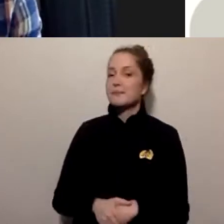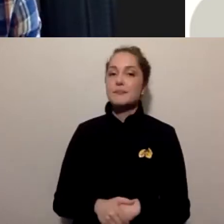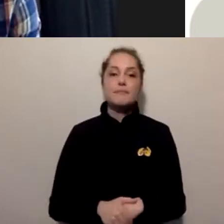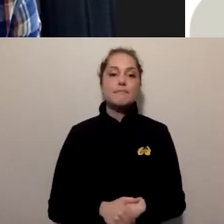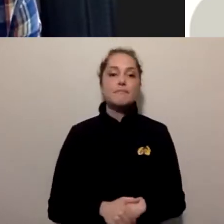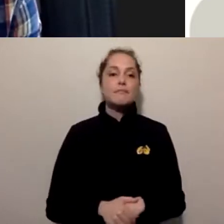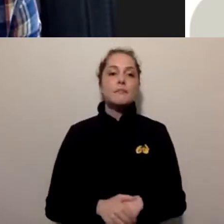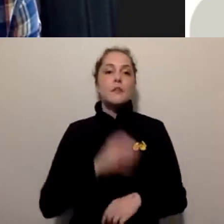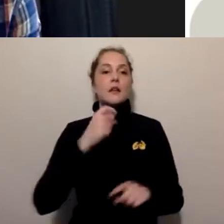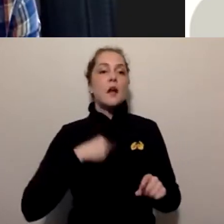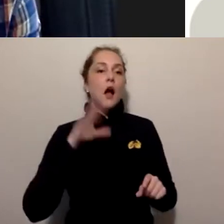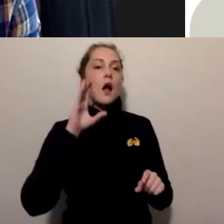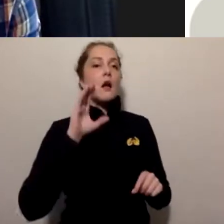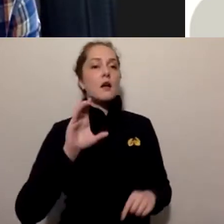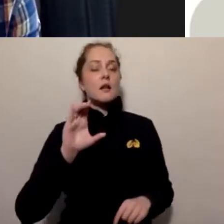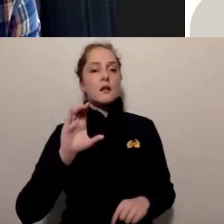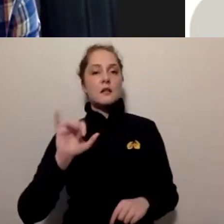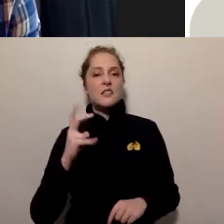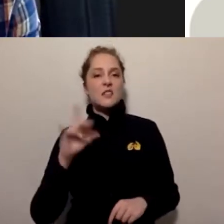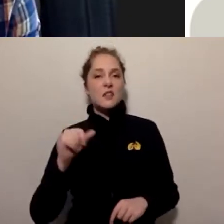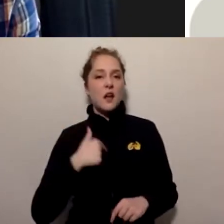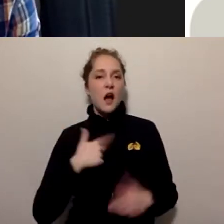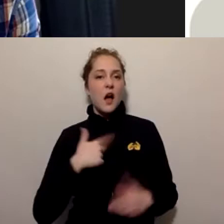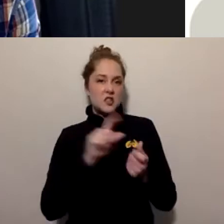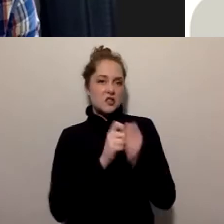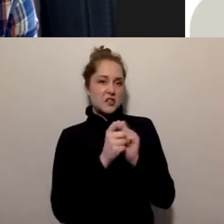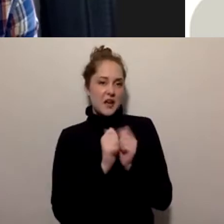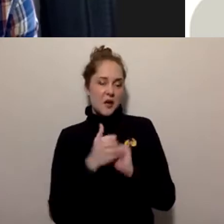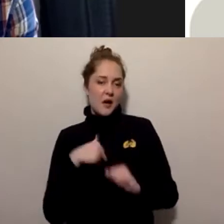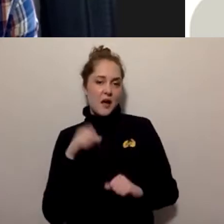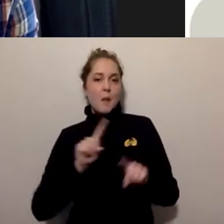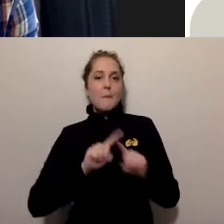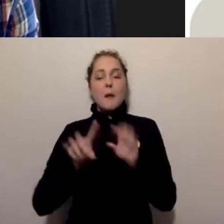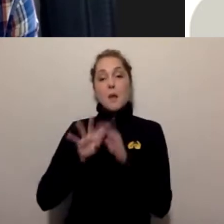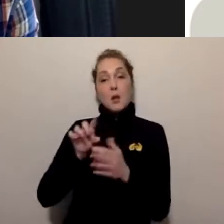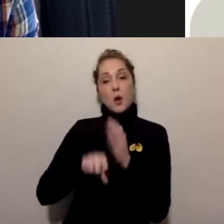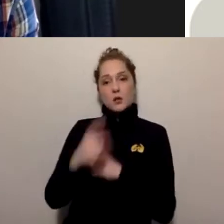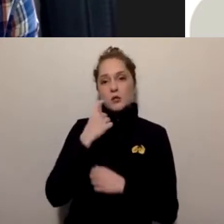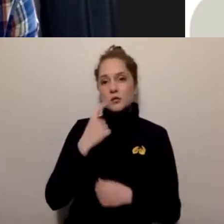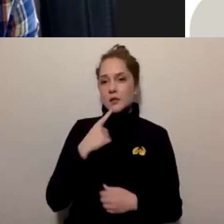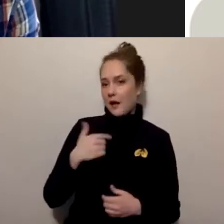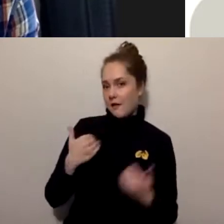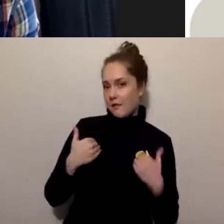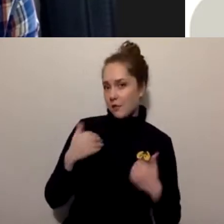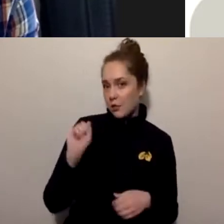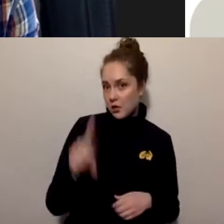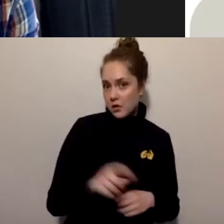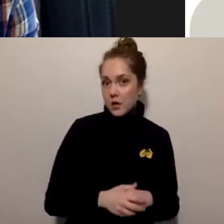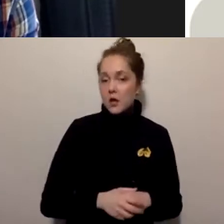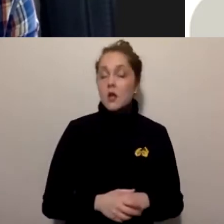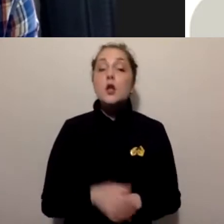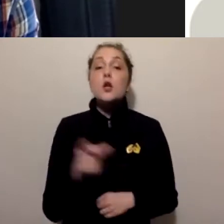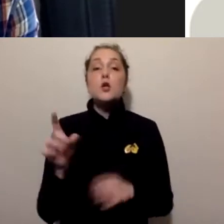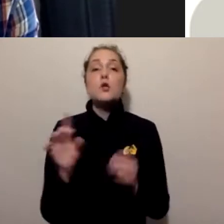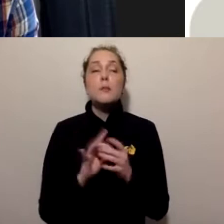And I'll let Cynthia reword this if she feels the need, but based on what you just said, I have a question. You said